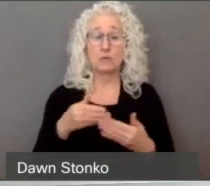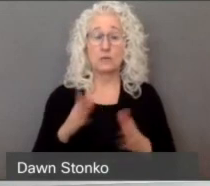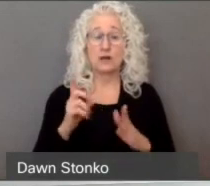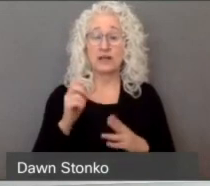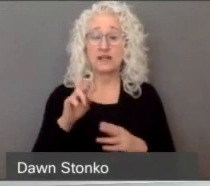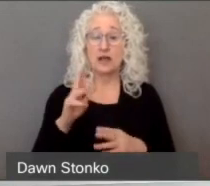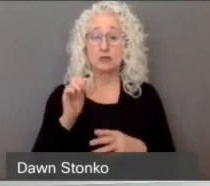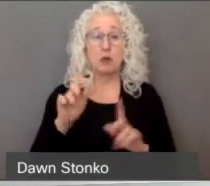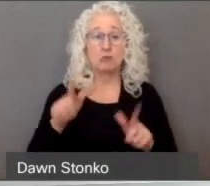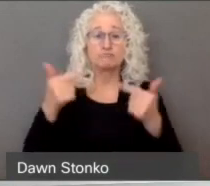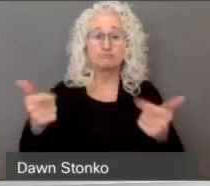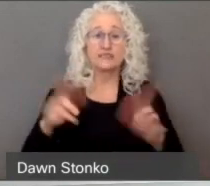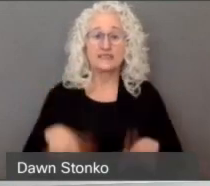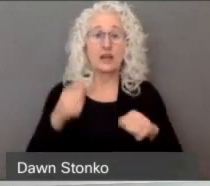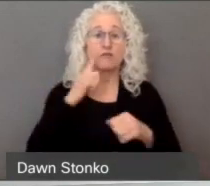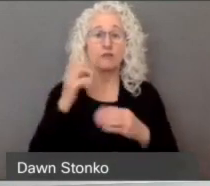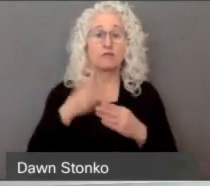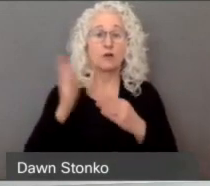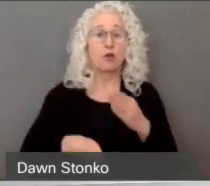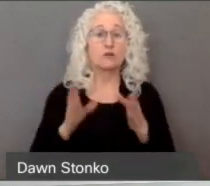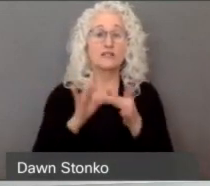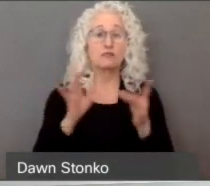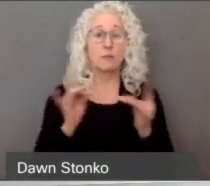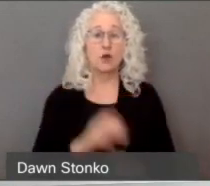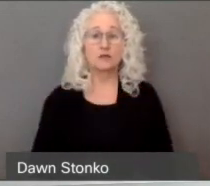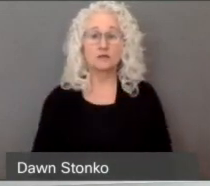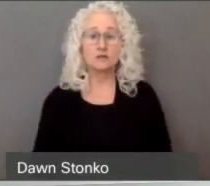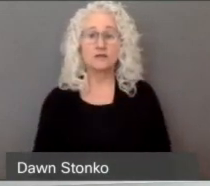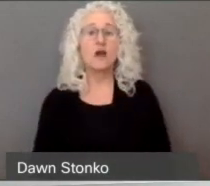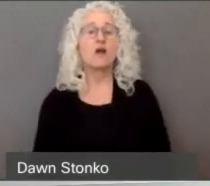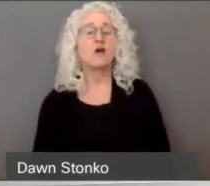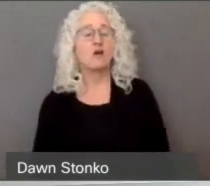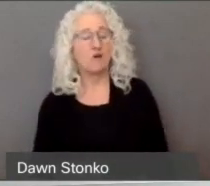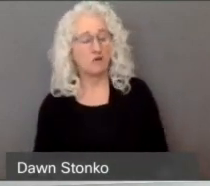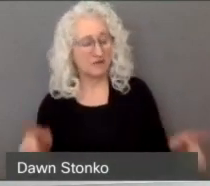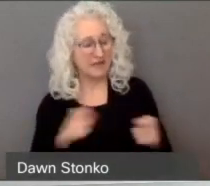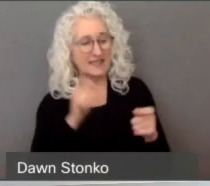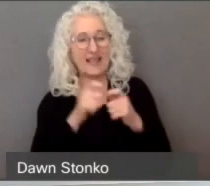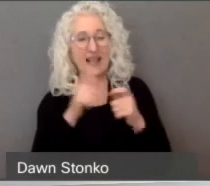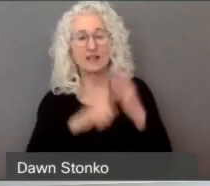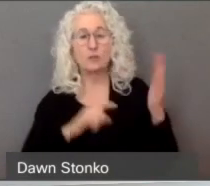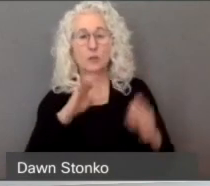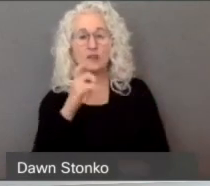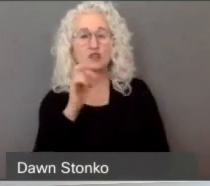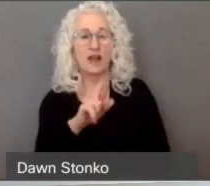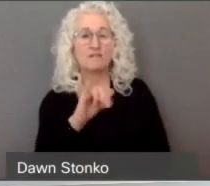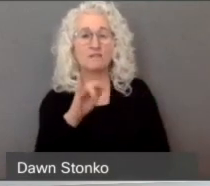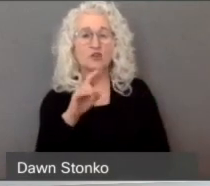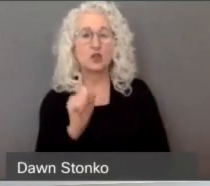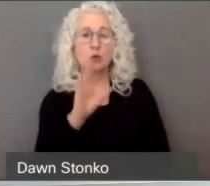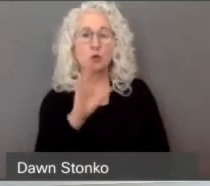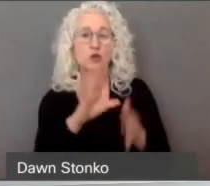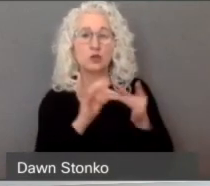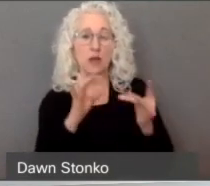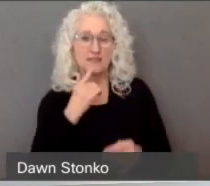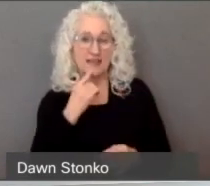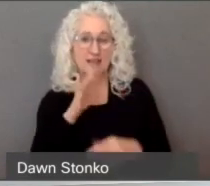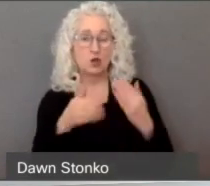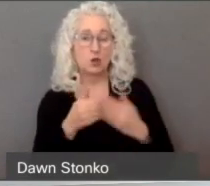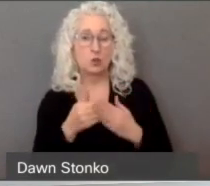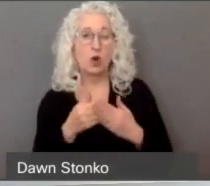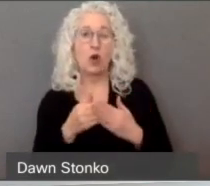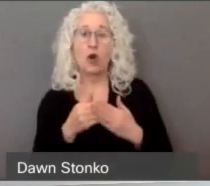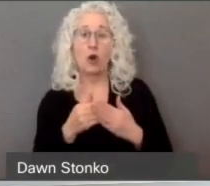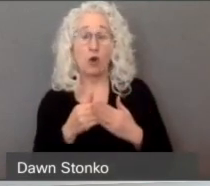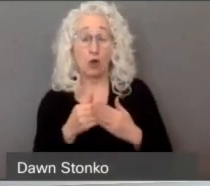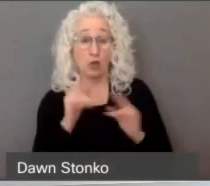for closing remarks. I echo Jennifer Jones's comments. You all who are watching didn't come to hear me talk.